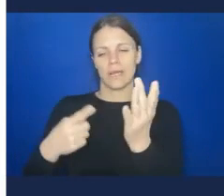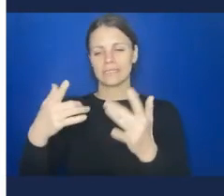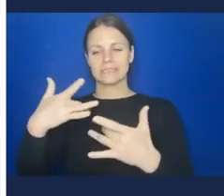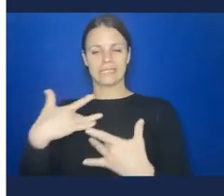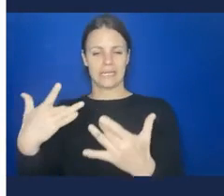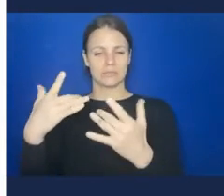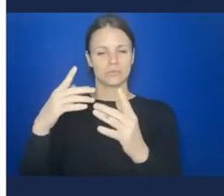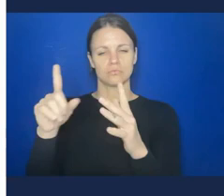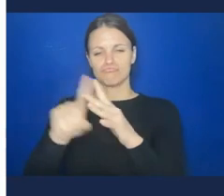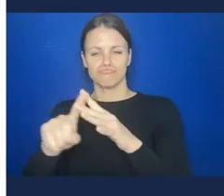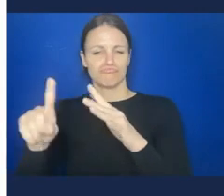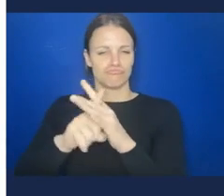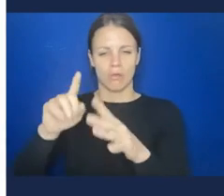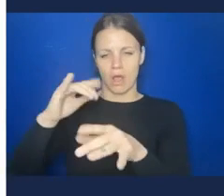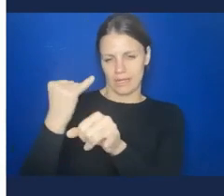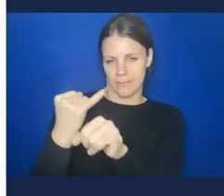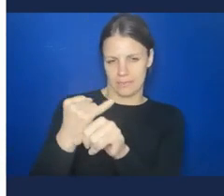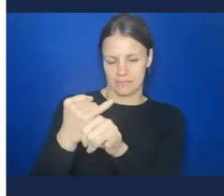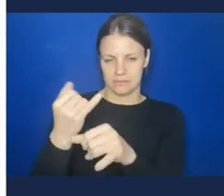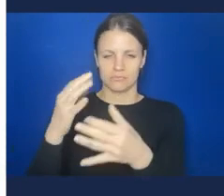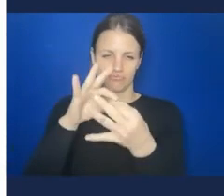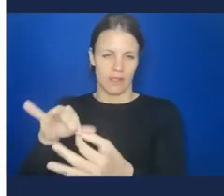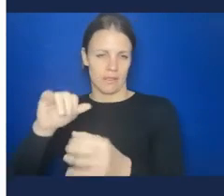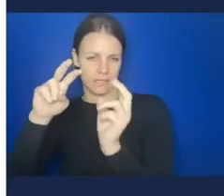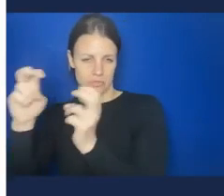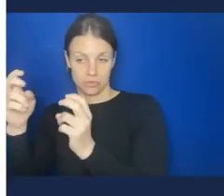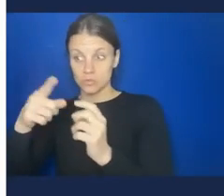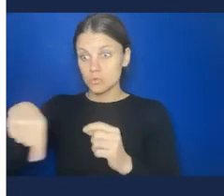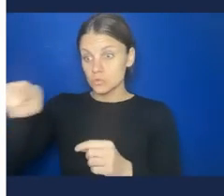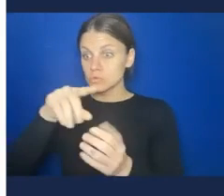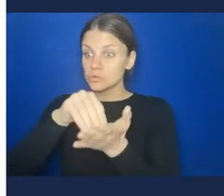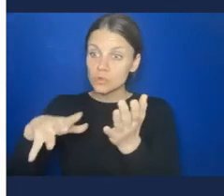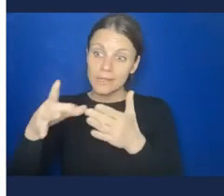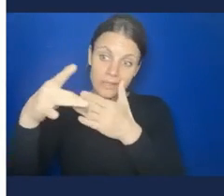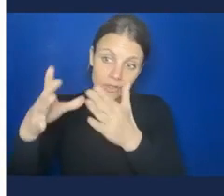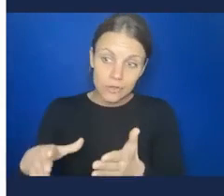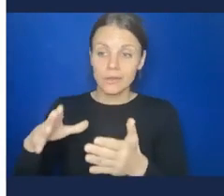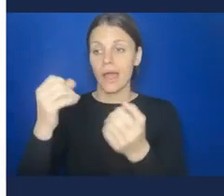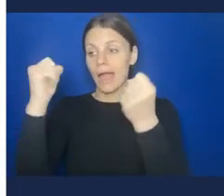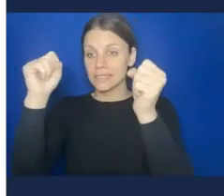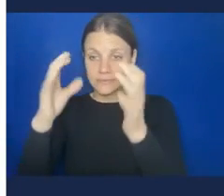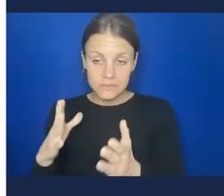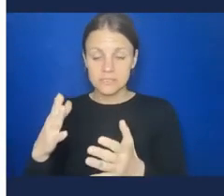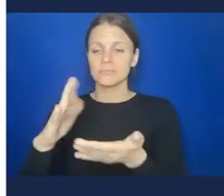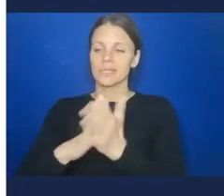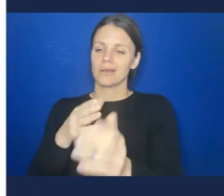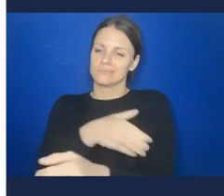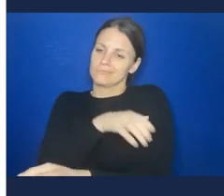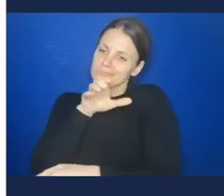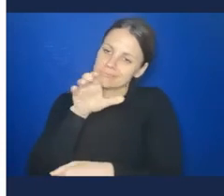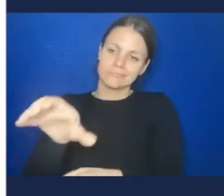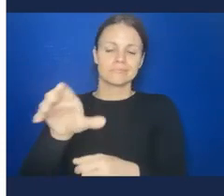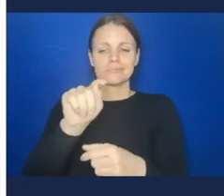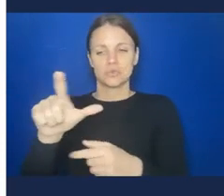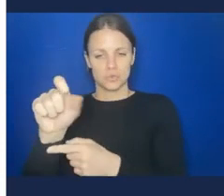speech, so that you as student leaders and student activists are empowered with the tools to analyze these